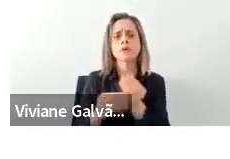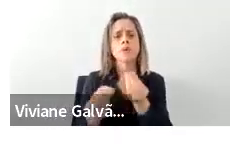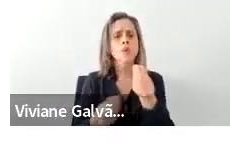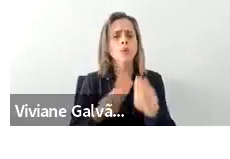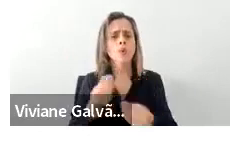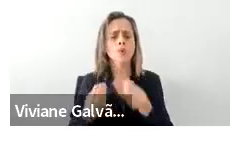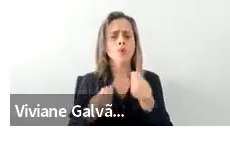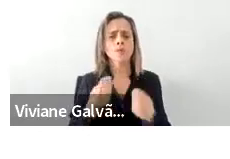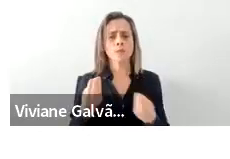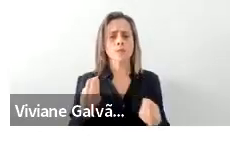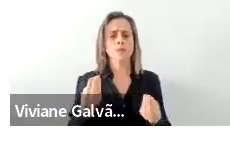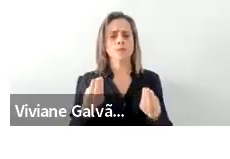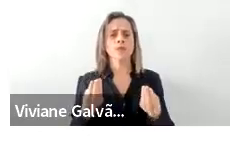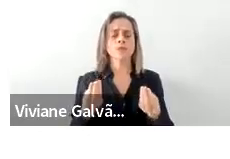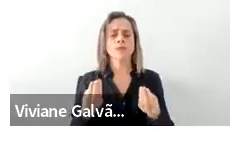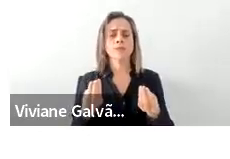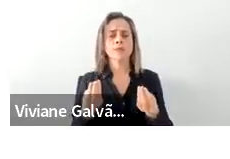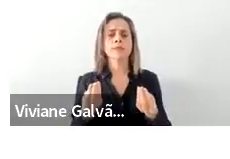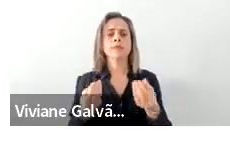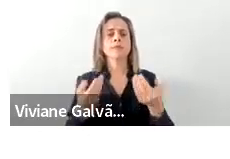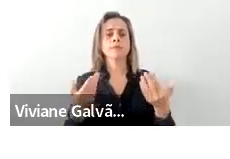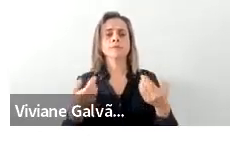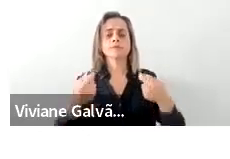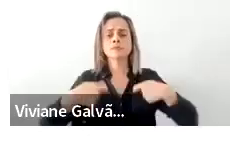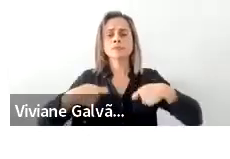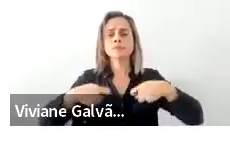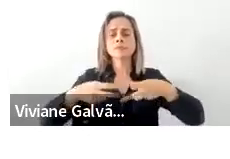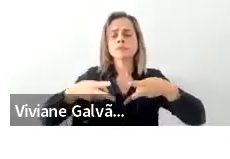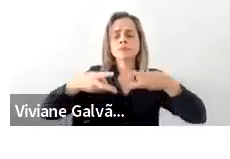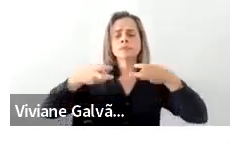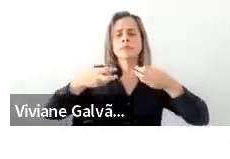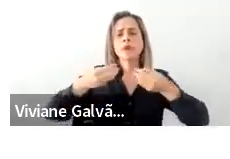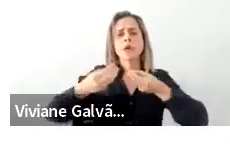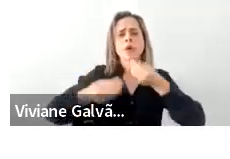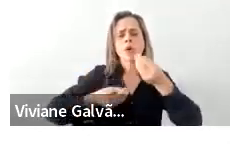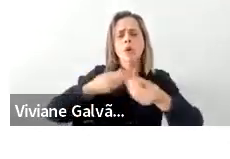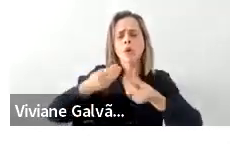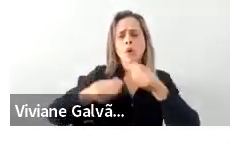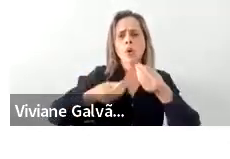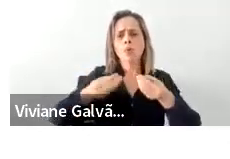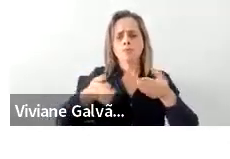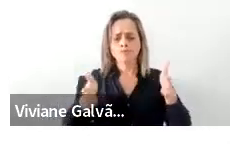taking on board Hegel and reworking Hegel, are we also